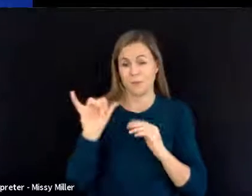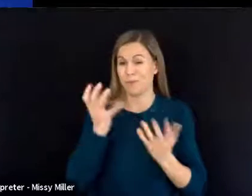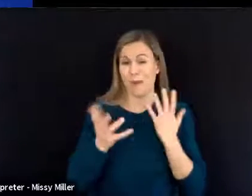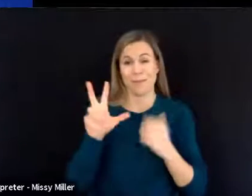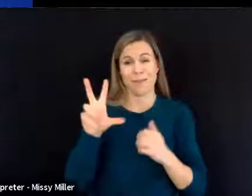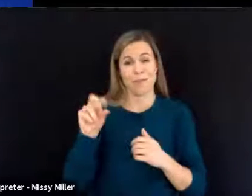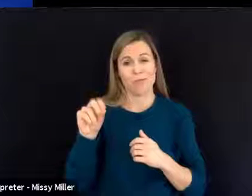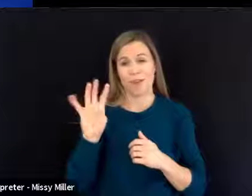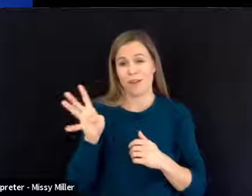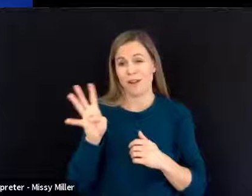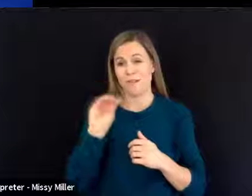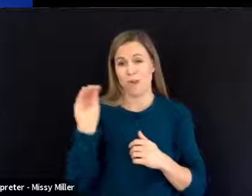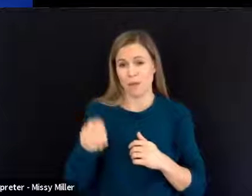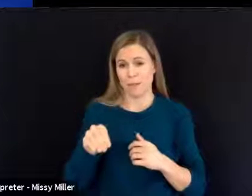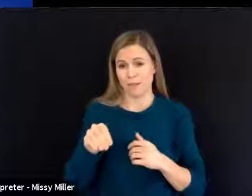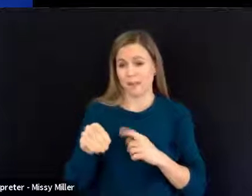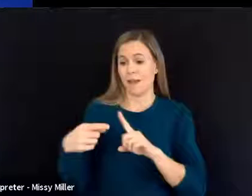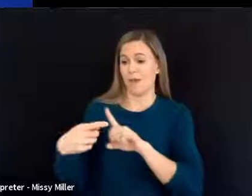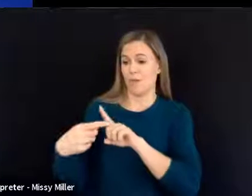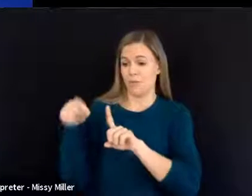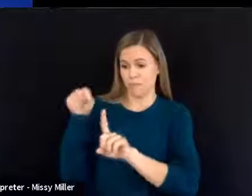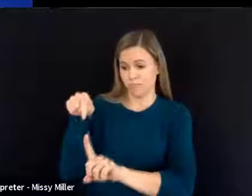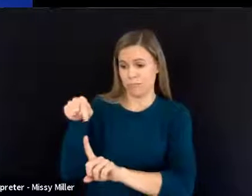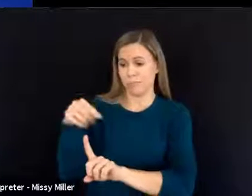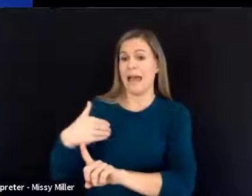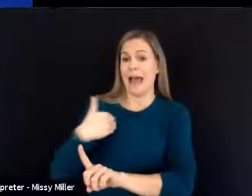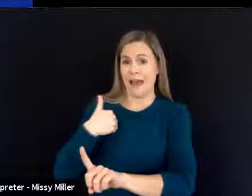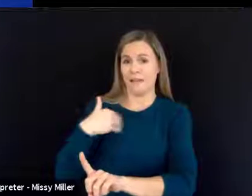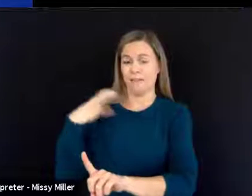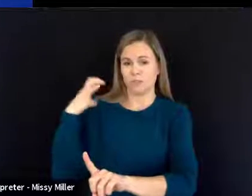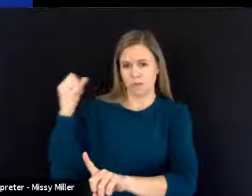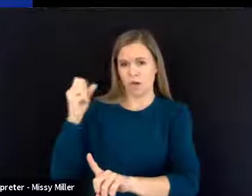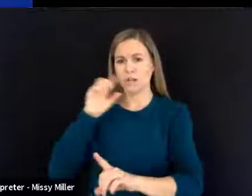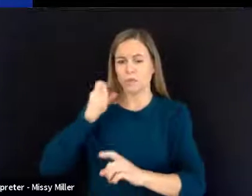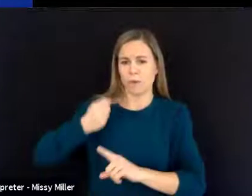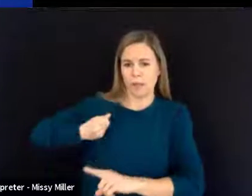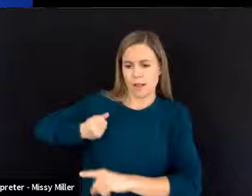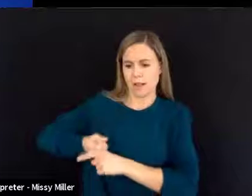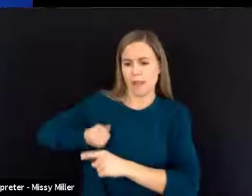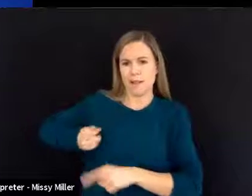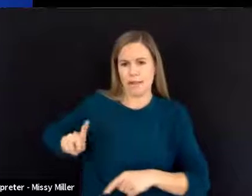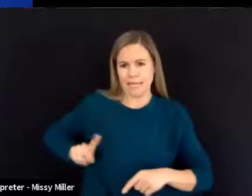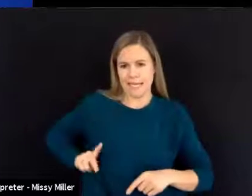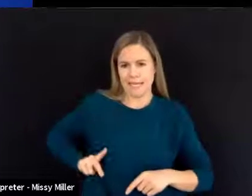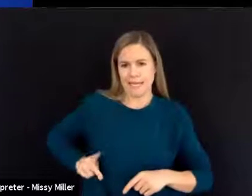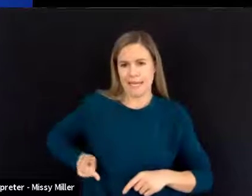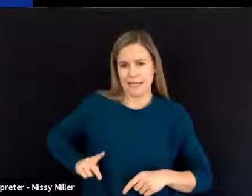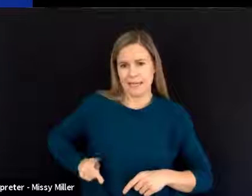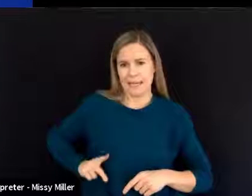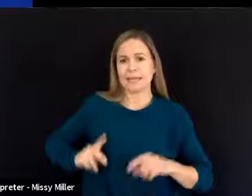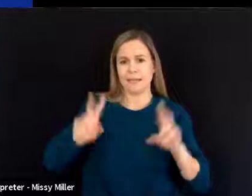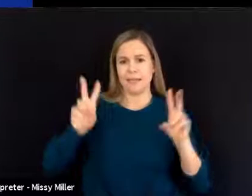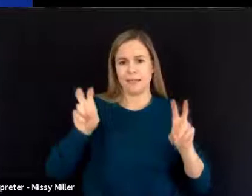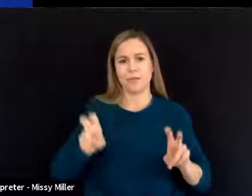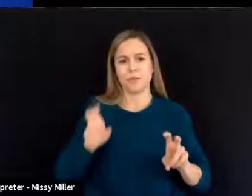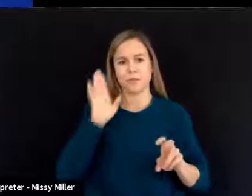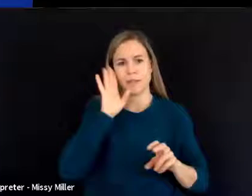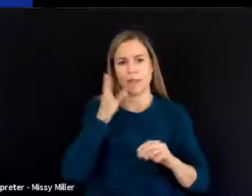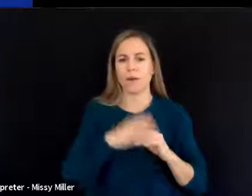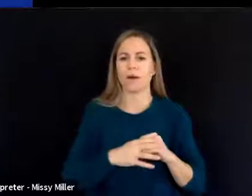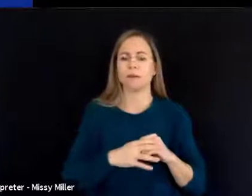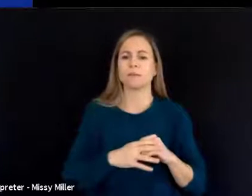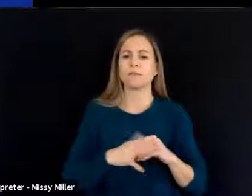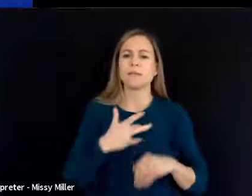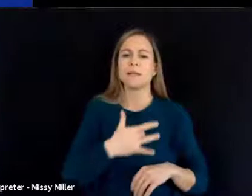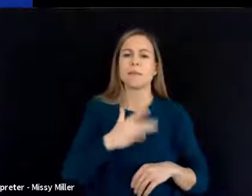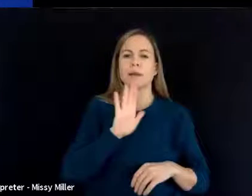of individuals that get diagnosed with charge have kidney problems. They're typically a little bit shorter in stature, which